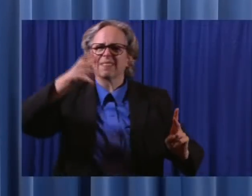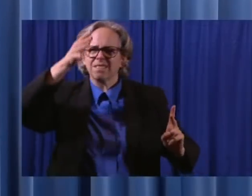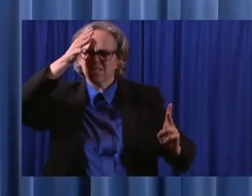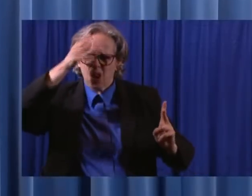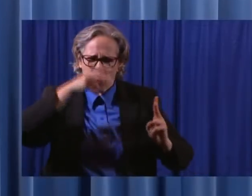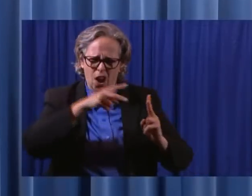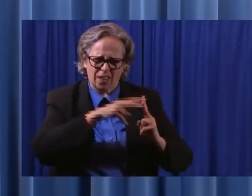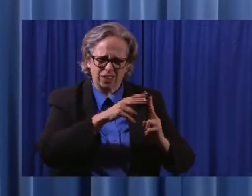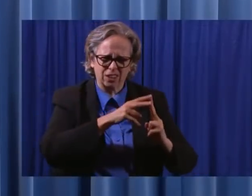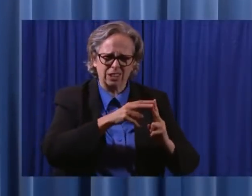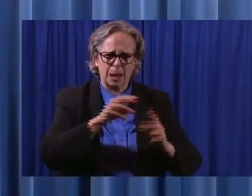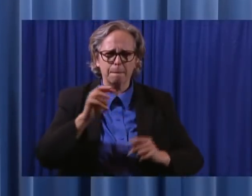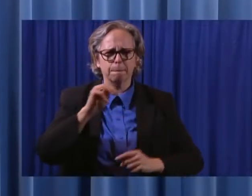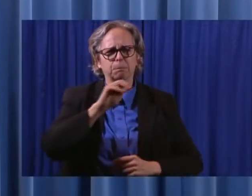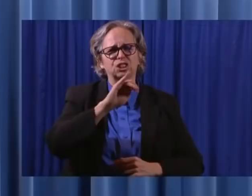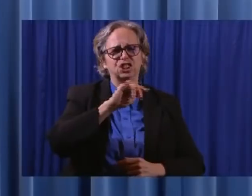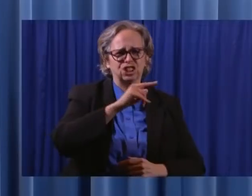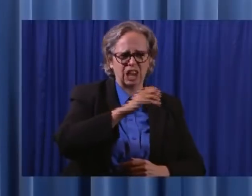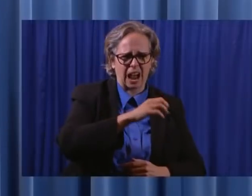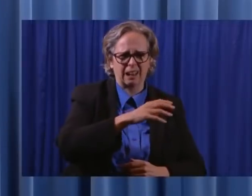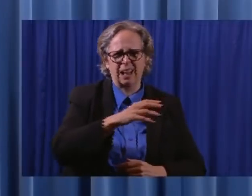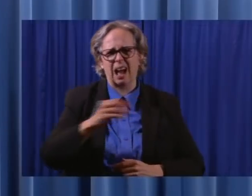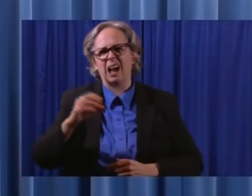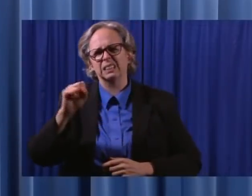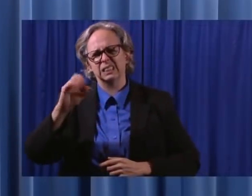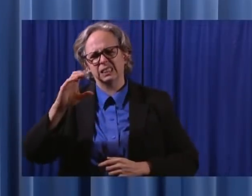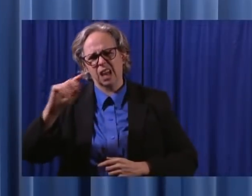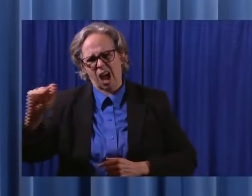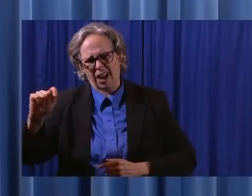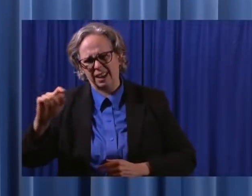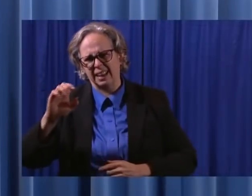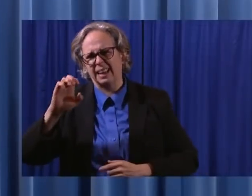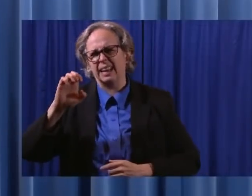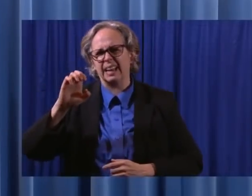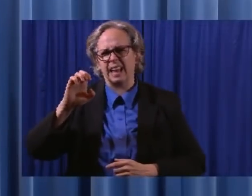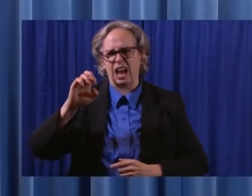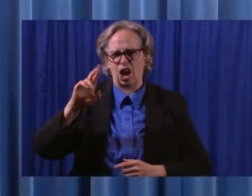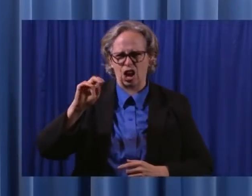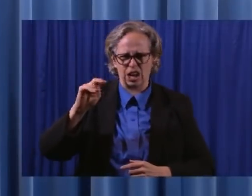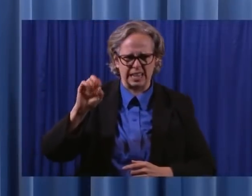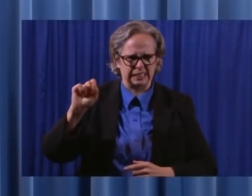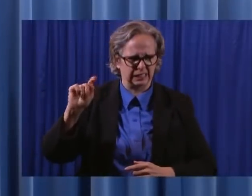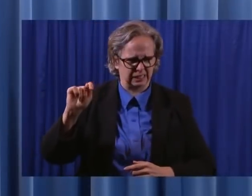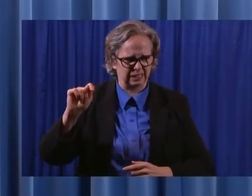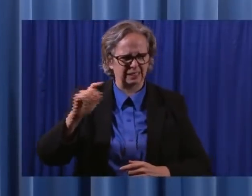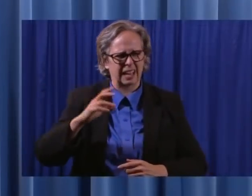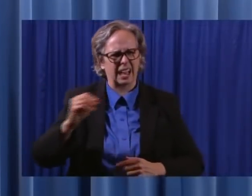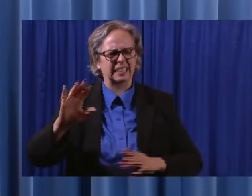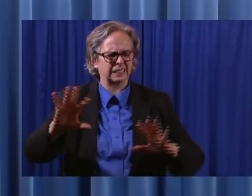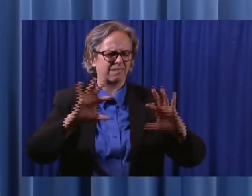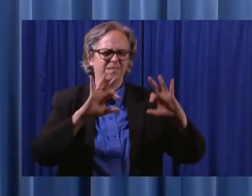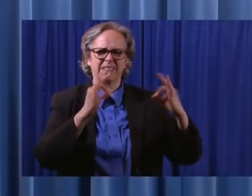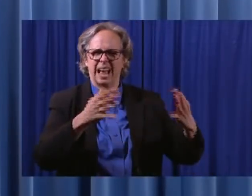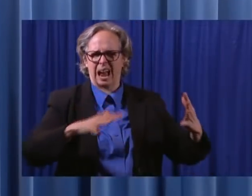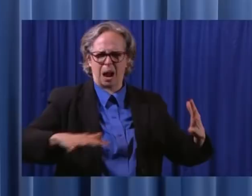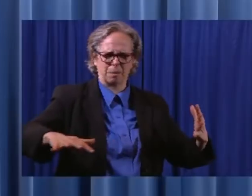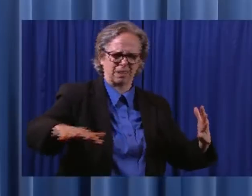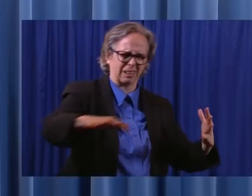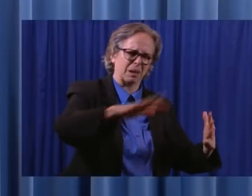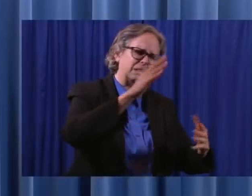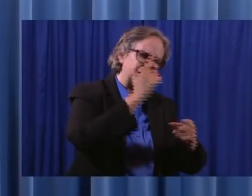his father, stepmother, Ernst and Dawn Wininger, as well as his siblings,